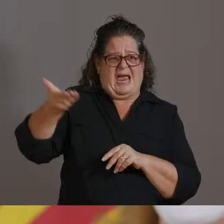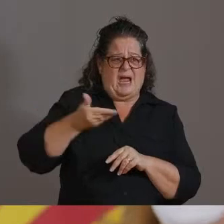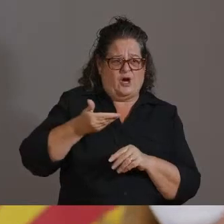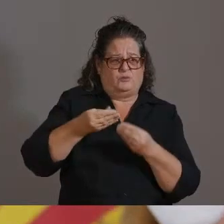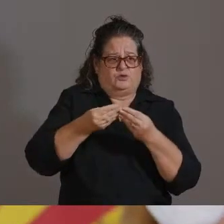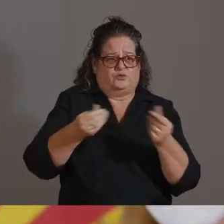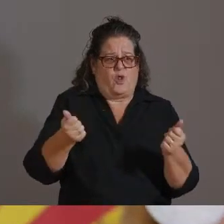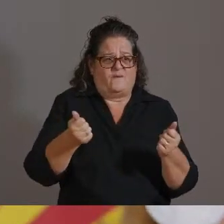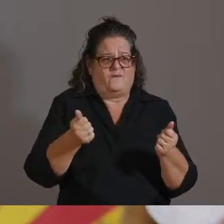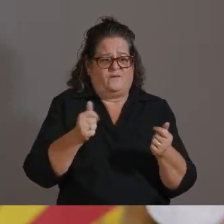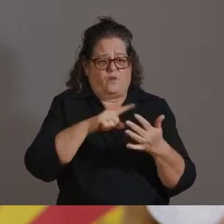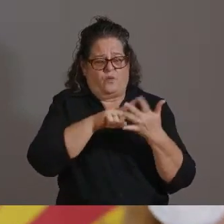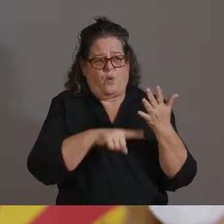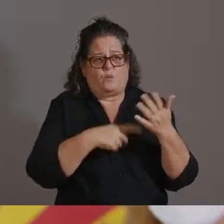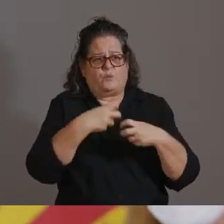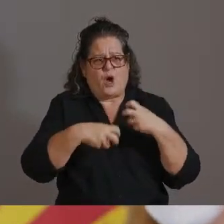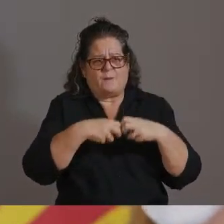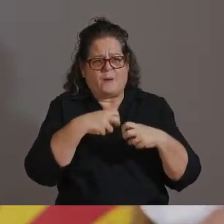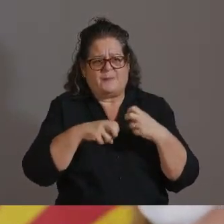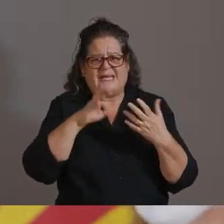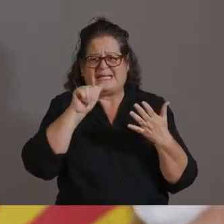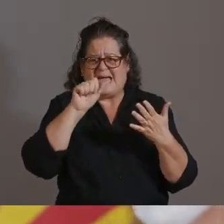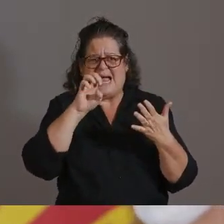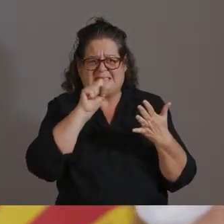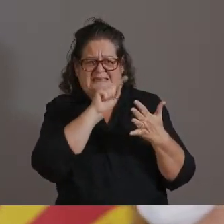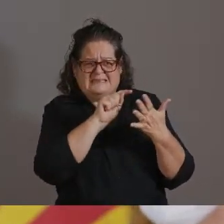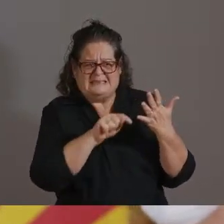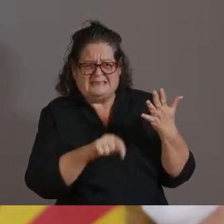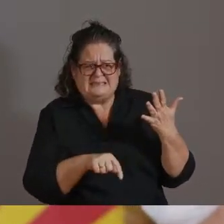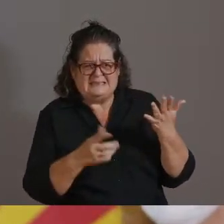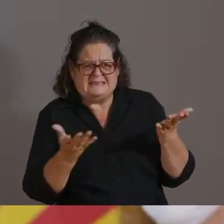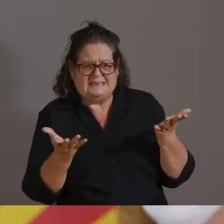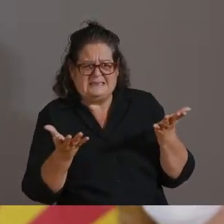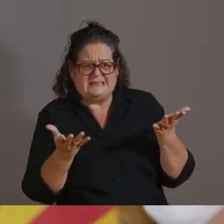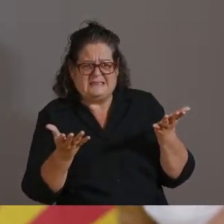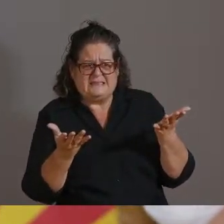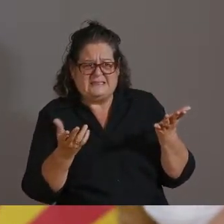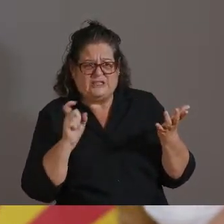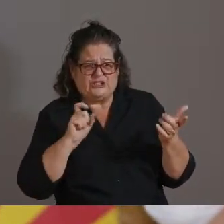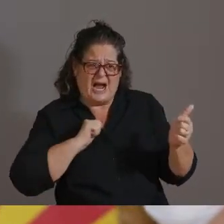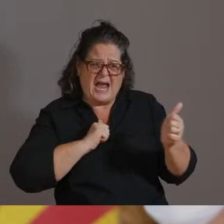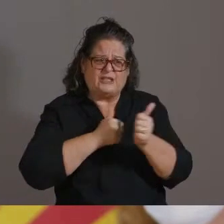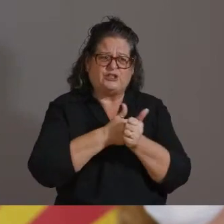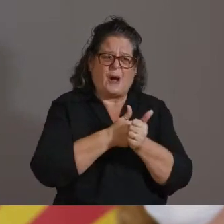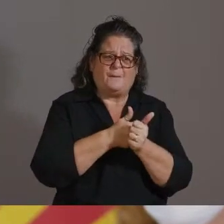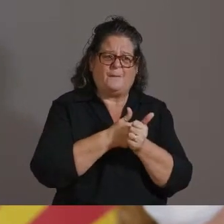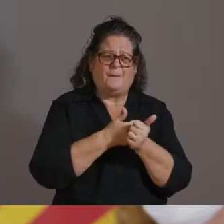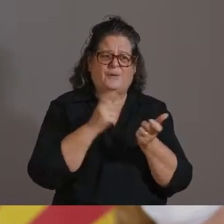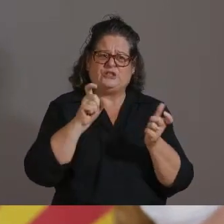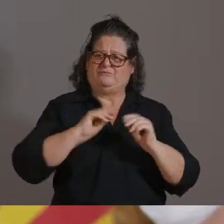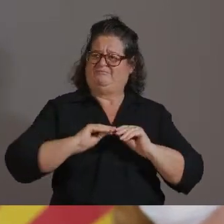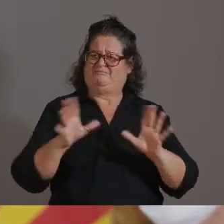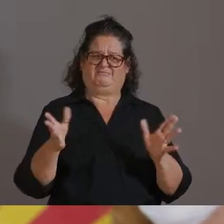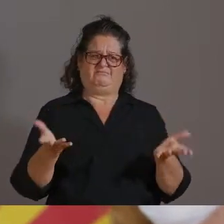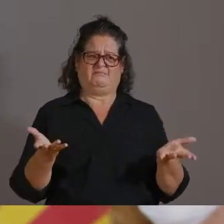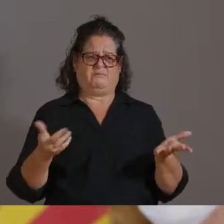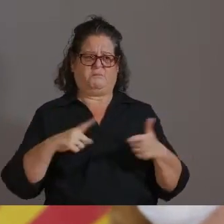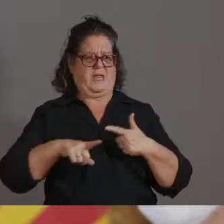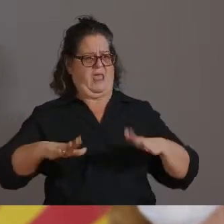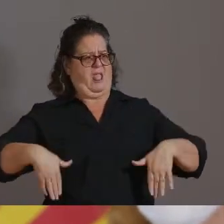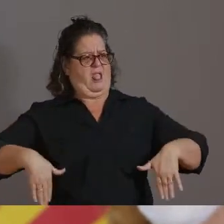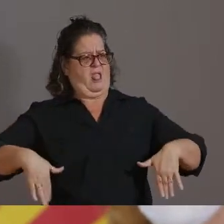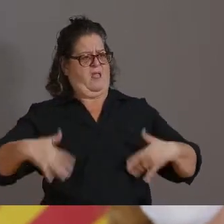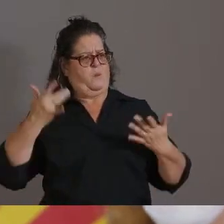day. Quick back of the napkin math would indicate that backlog should be cleared by now. Is it? And if it's not, why not?